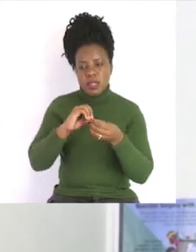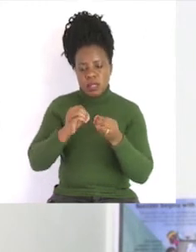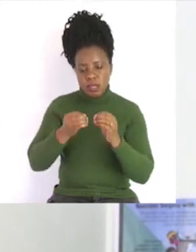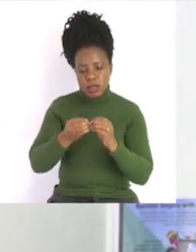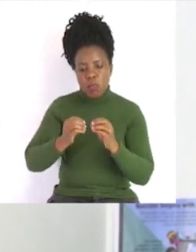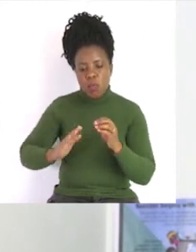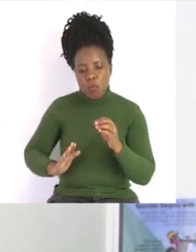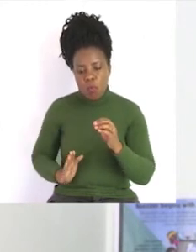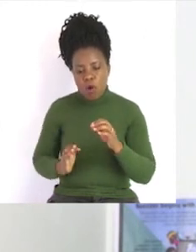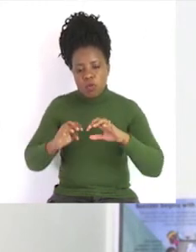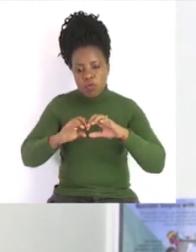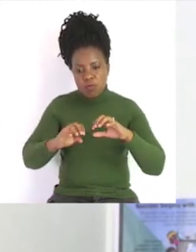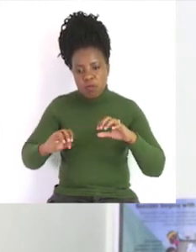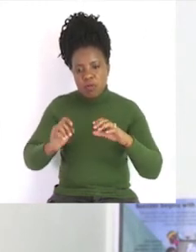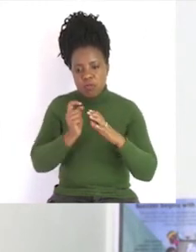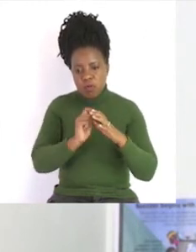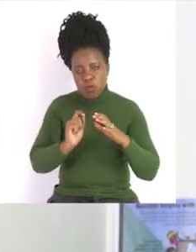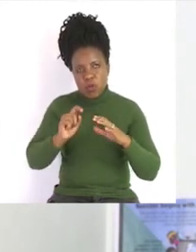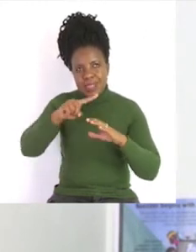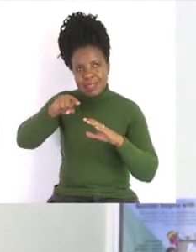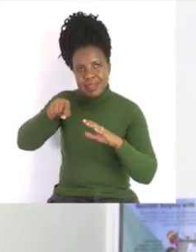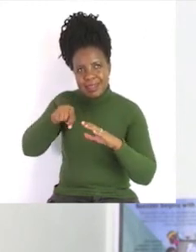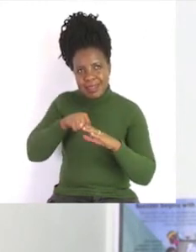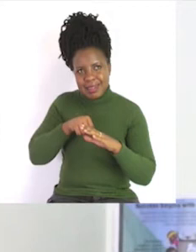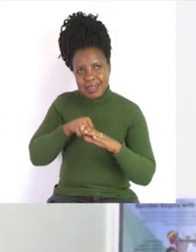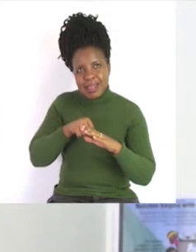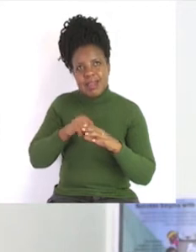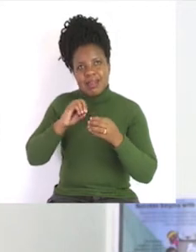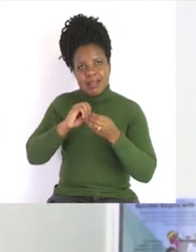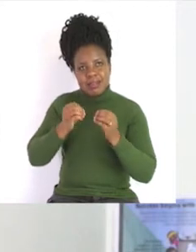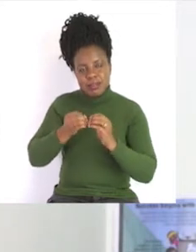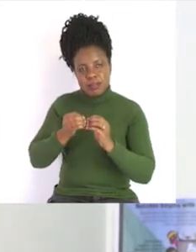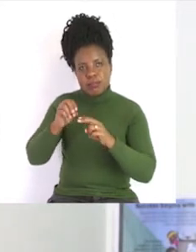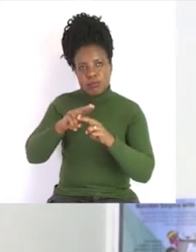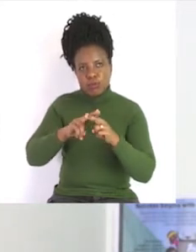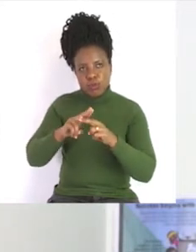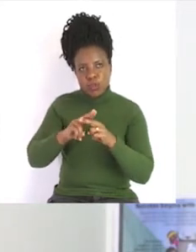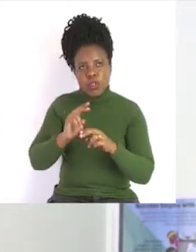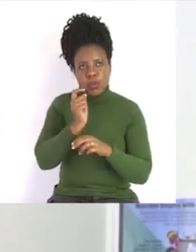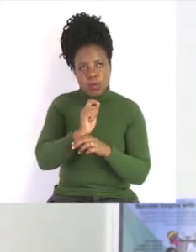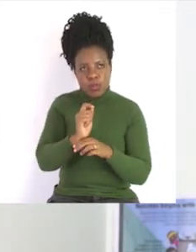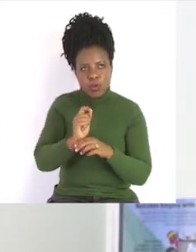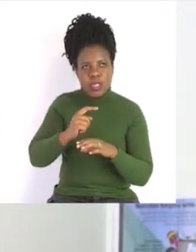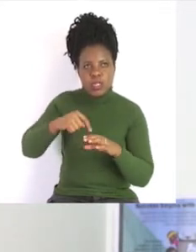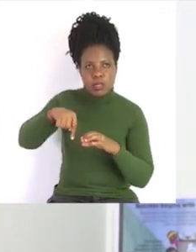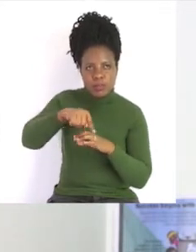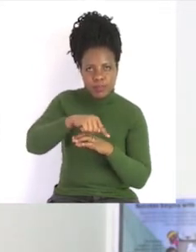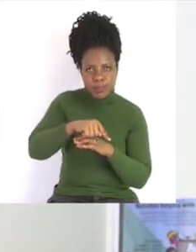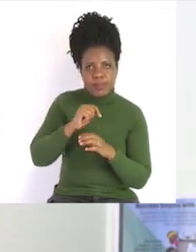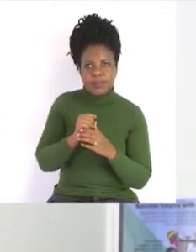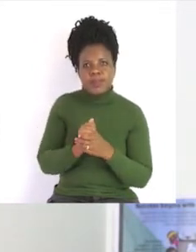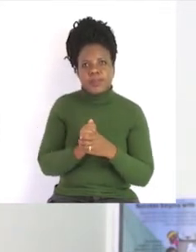Between 60 and 48. Between 36 and 48, somewhere here. Am I